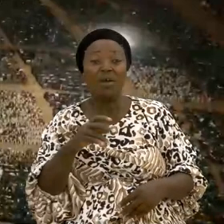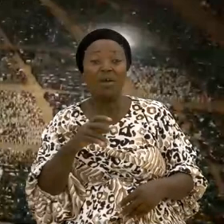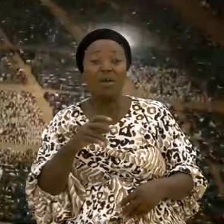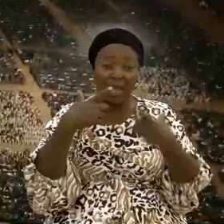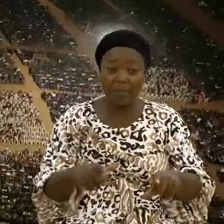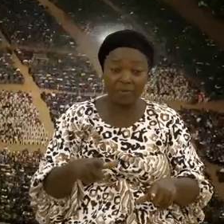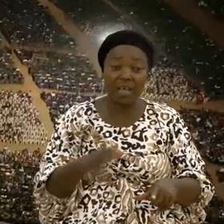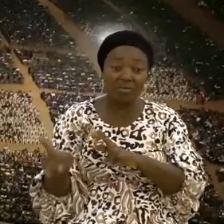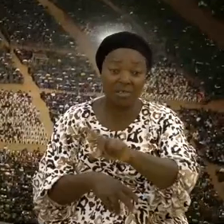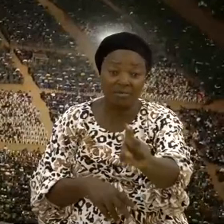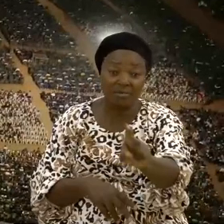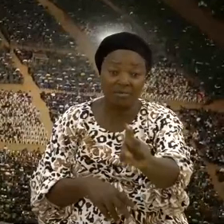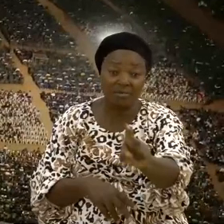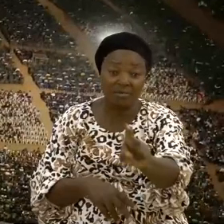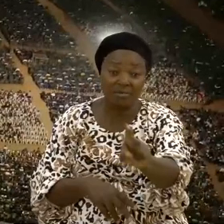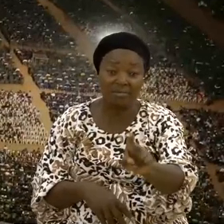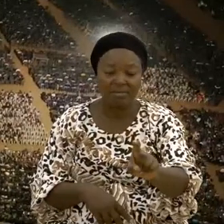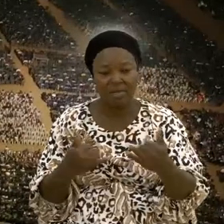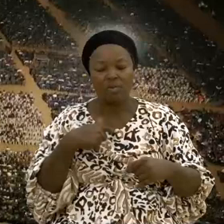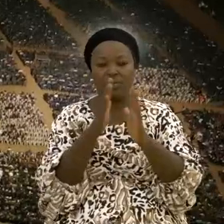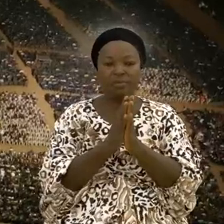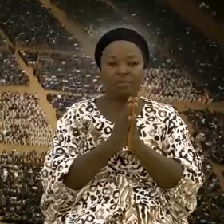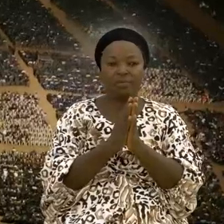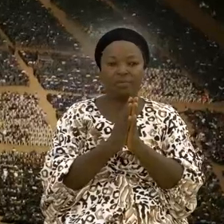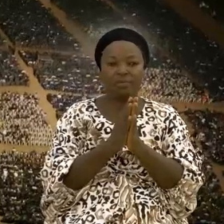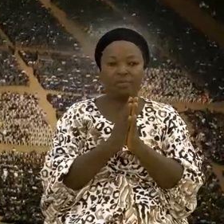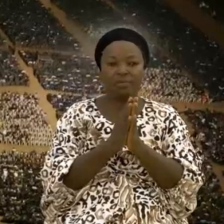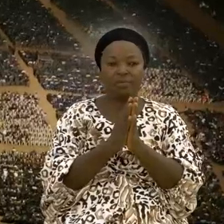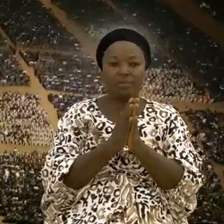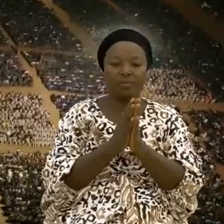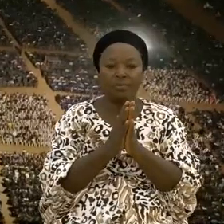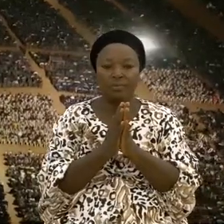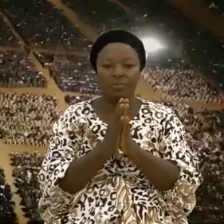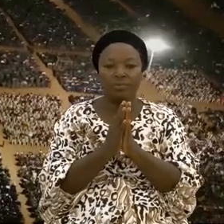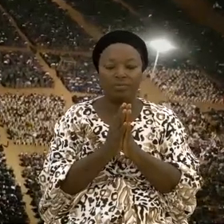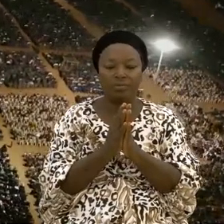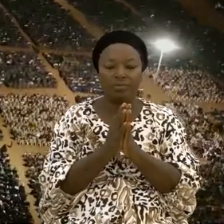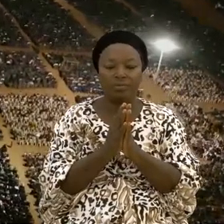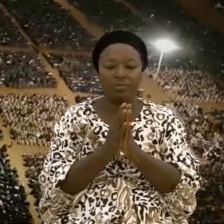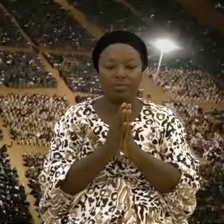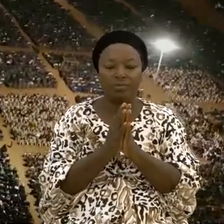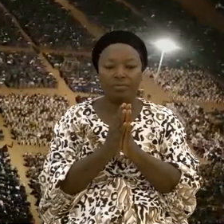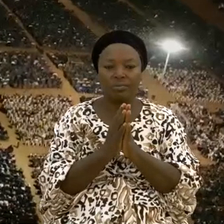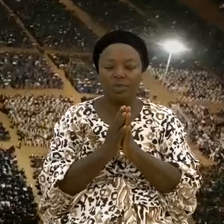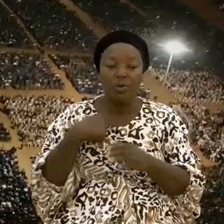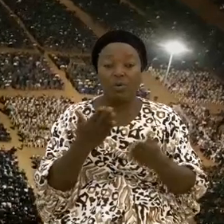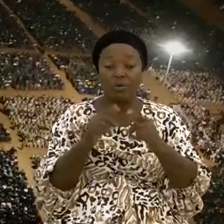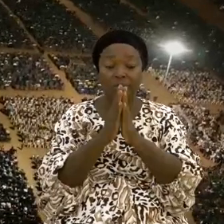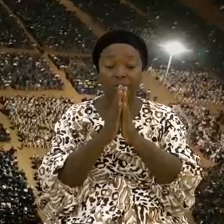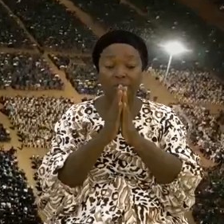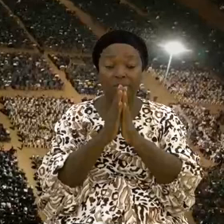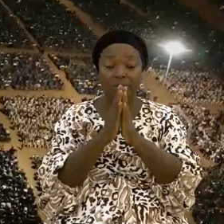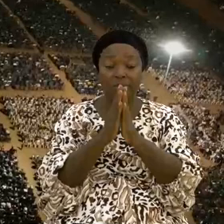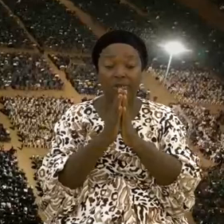happen. Are you ready? Heads bowed and eyes closed. Heads bowed and